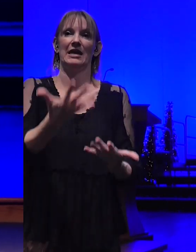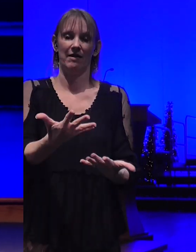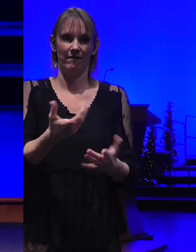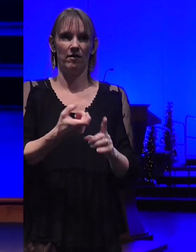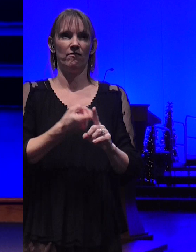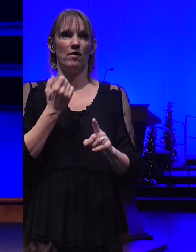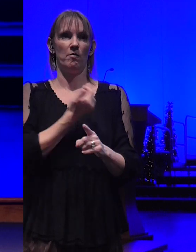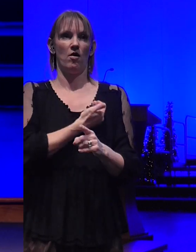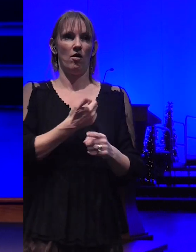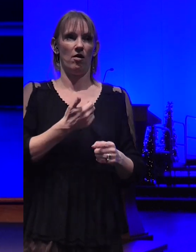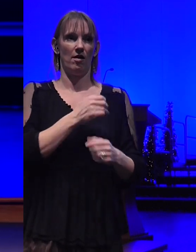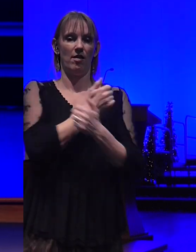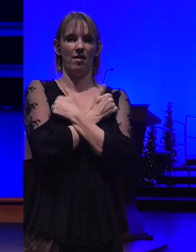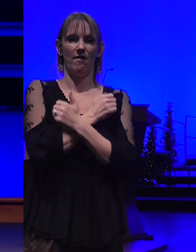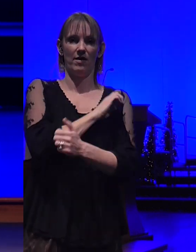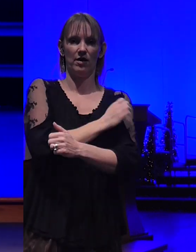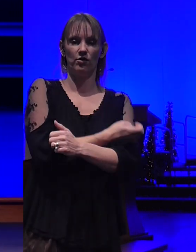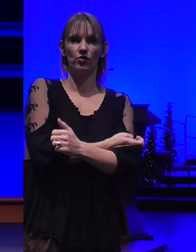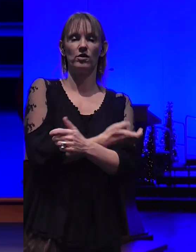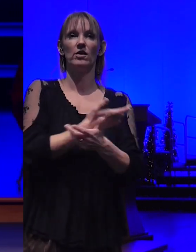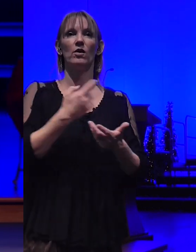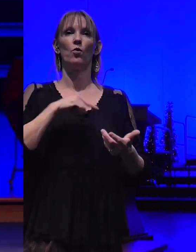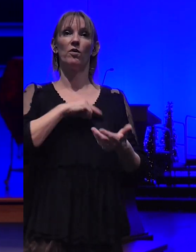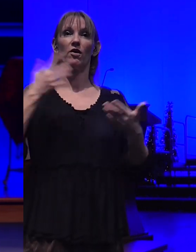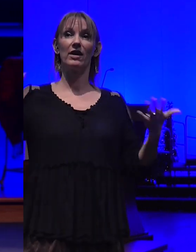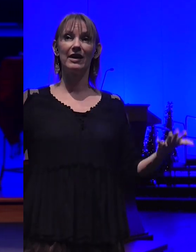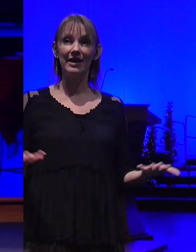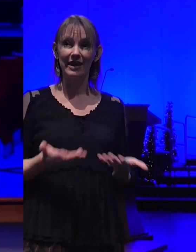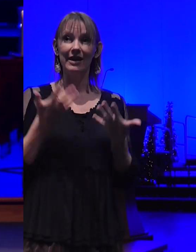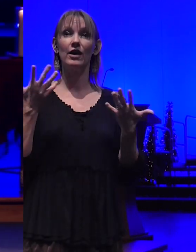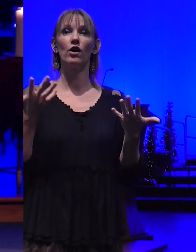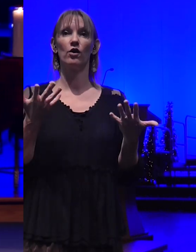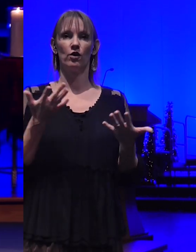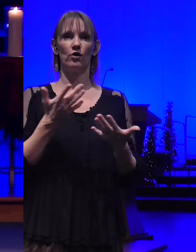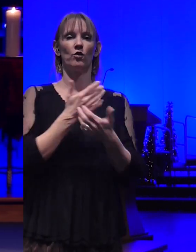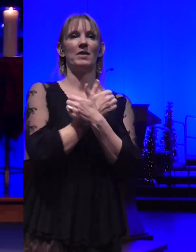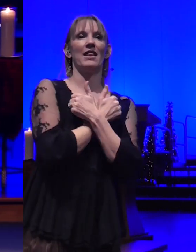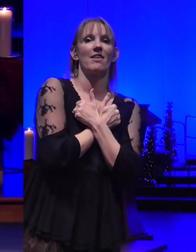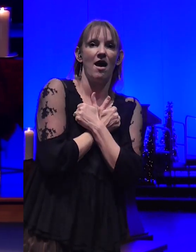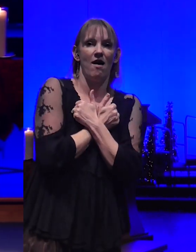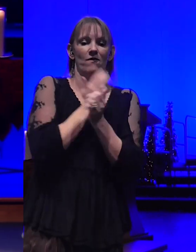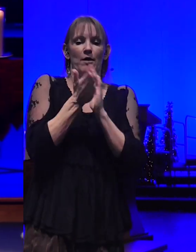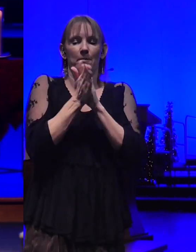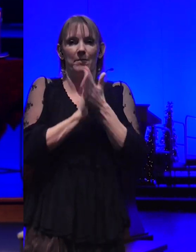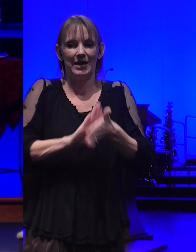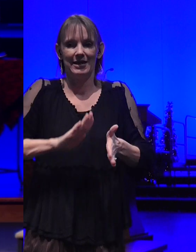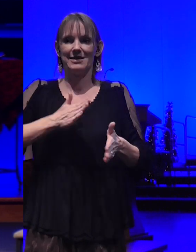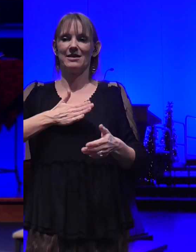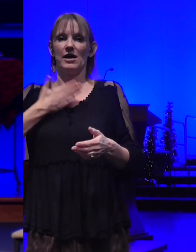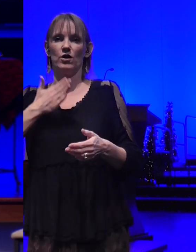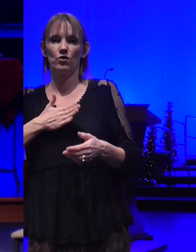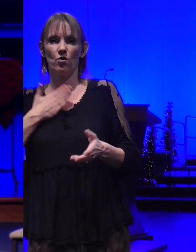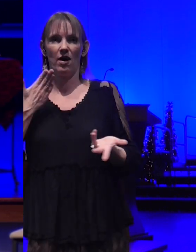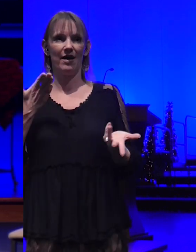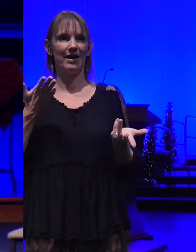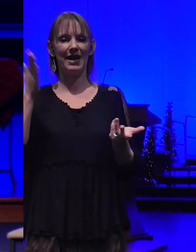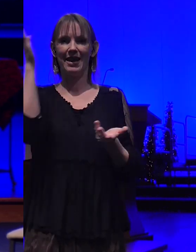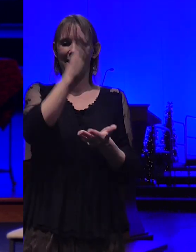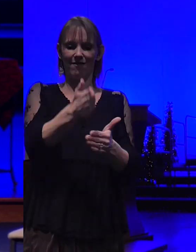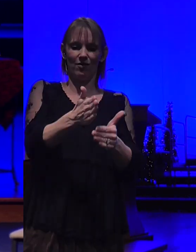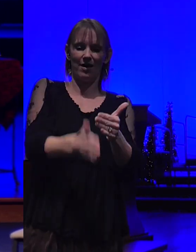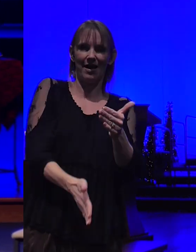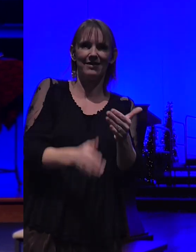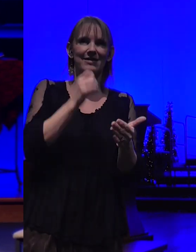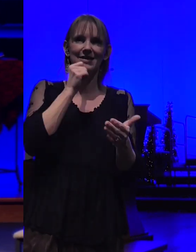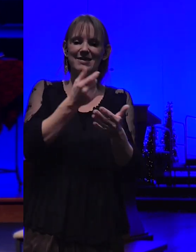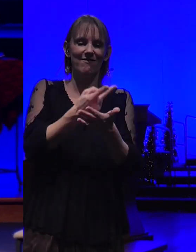which we're designed to be as instruments of love, peace, and joy. And it's unfailing one way or another as we